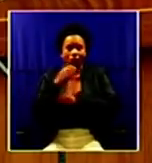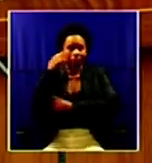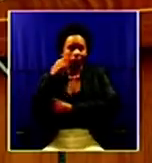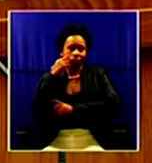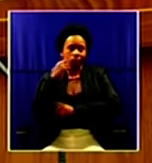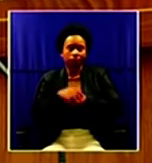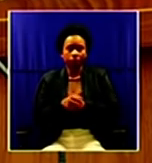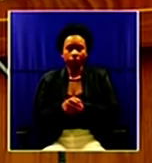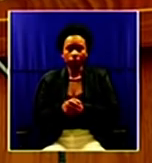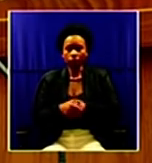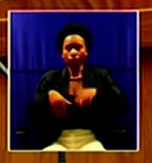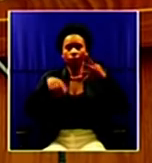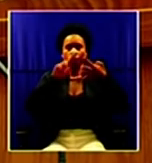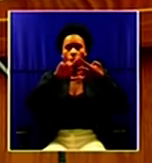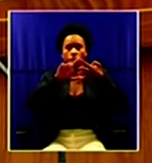Fourthly,